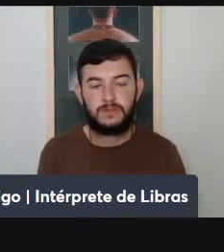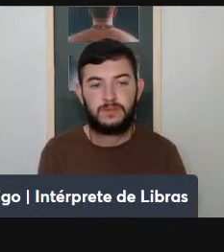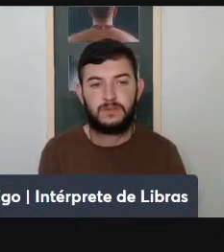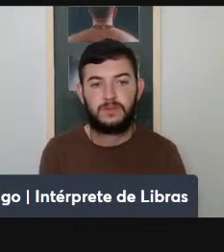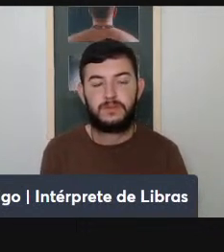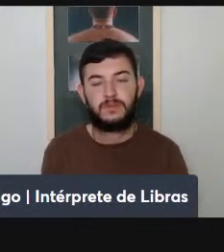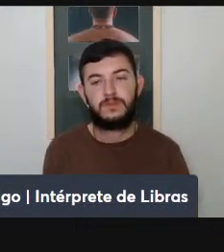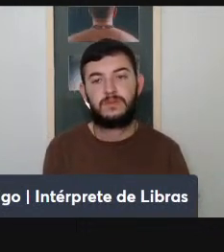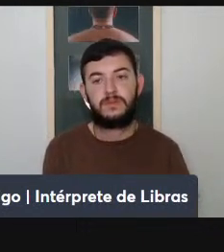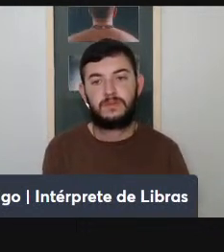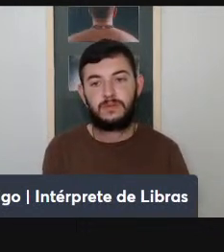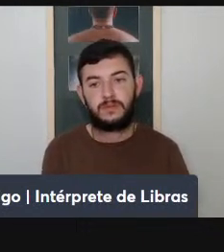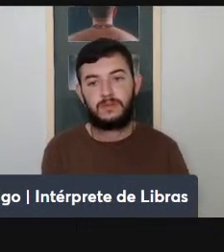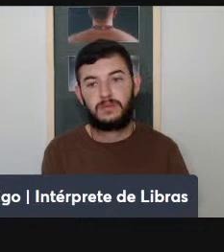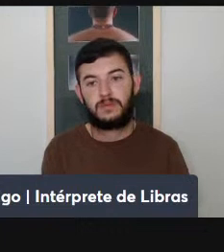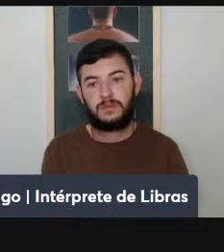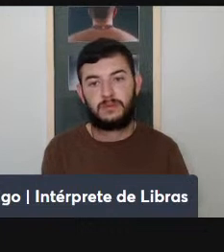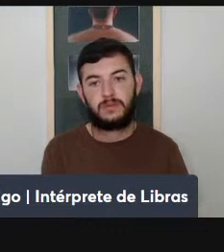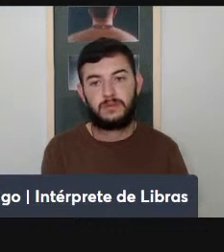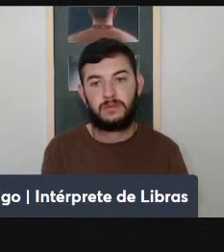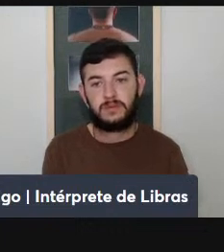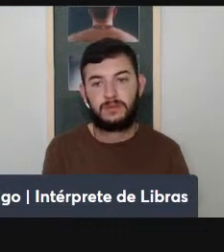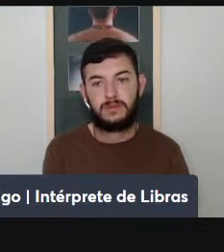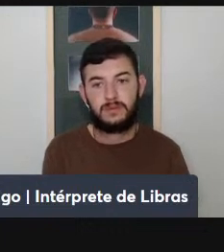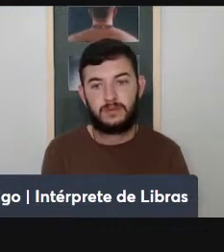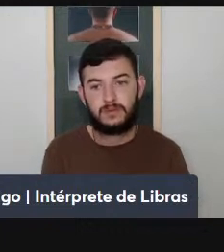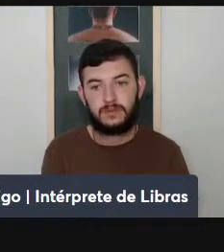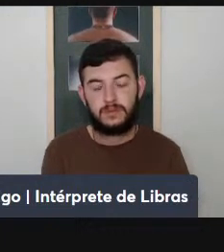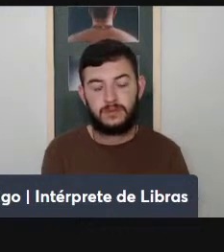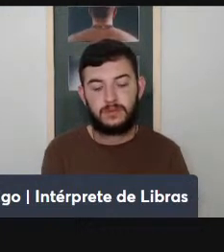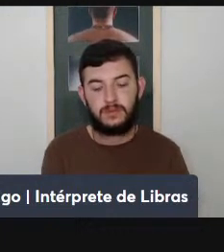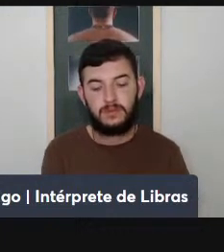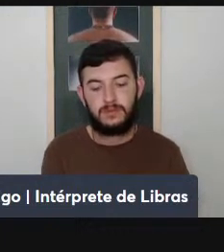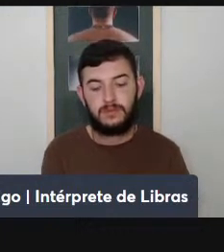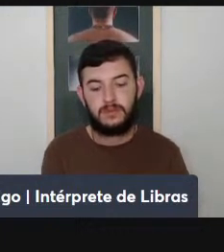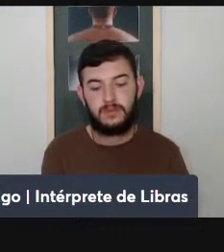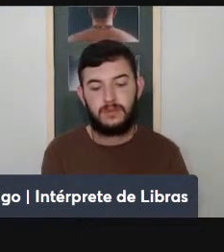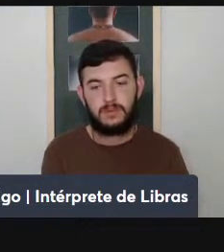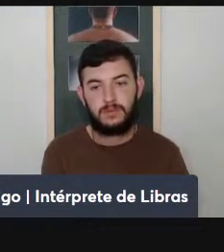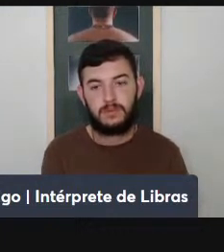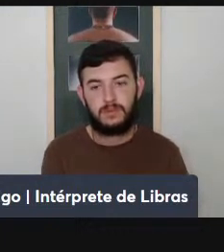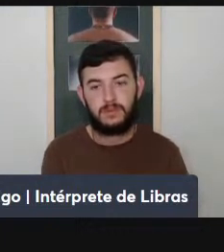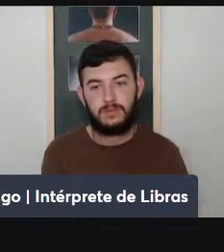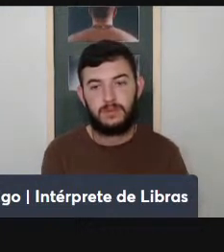to insist on my framing of the issue,